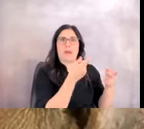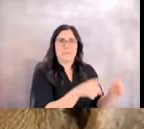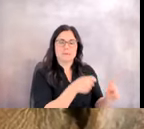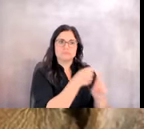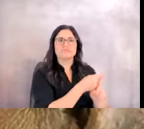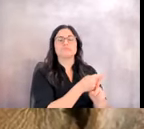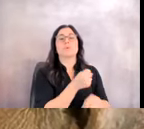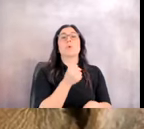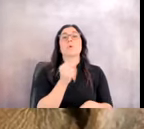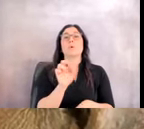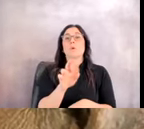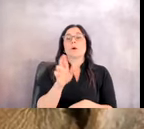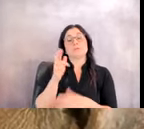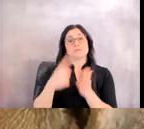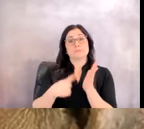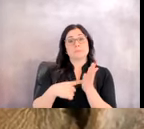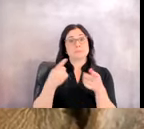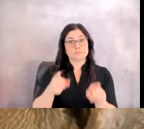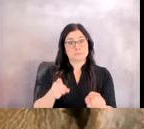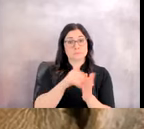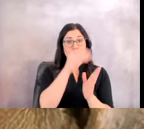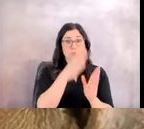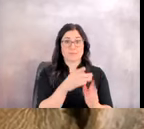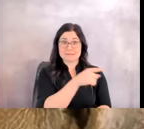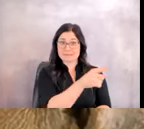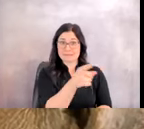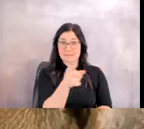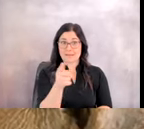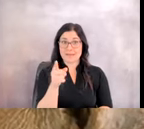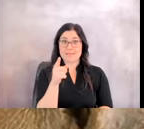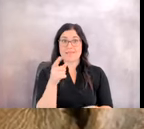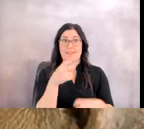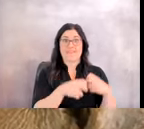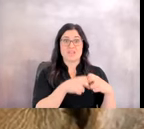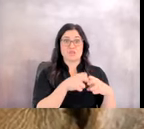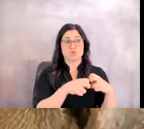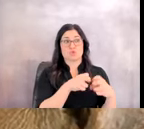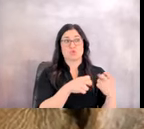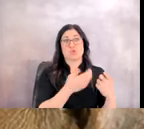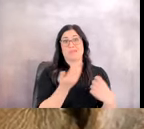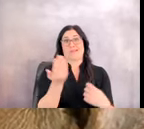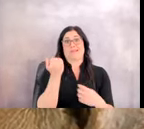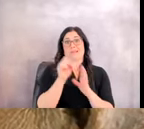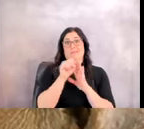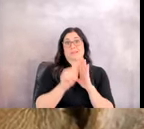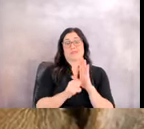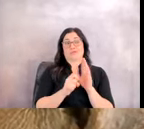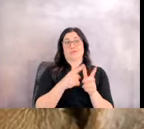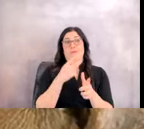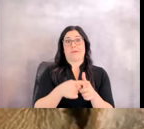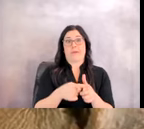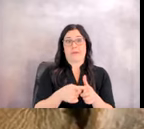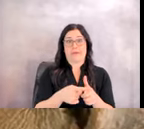whether we've had times where students have had an issue in their last semester here